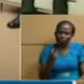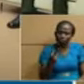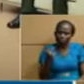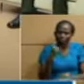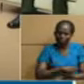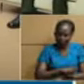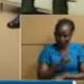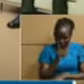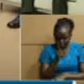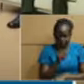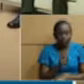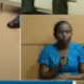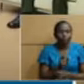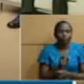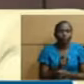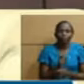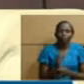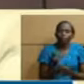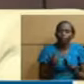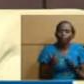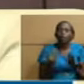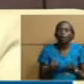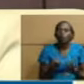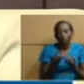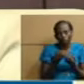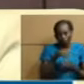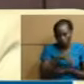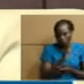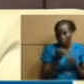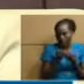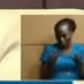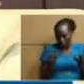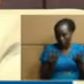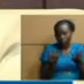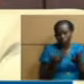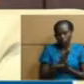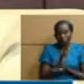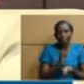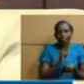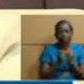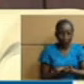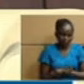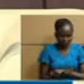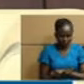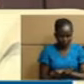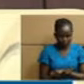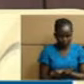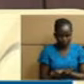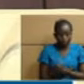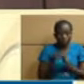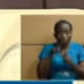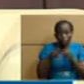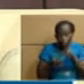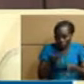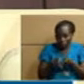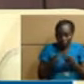lockdown. And your numbers have significantly shifted. The people we